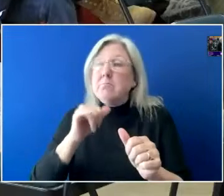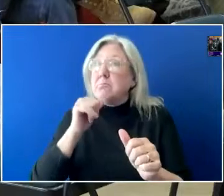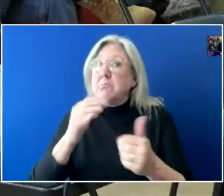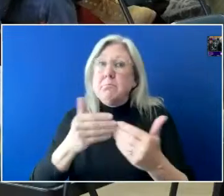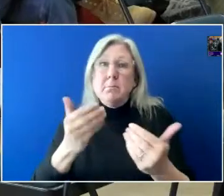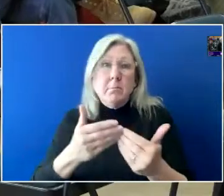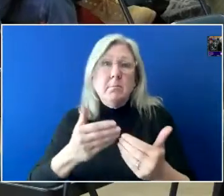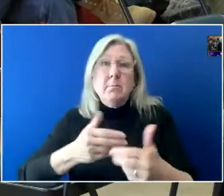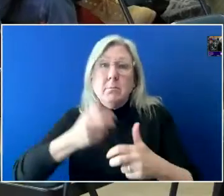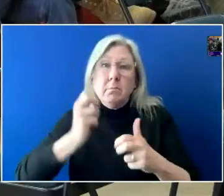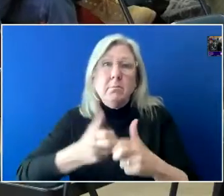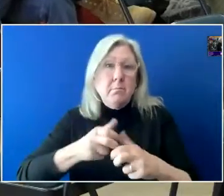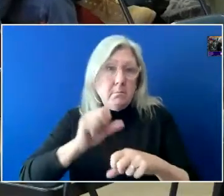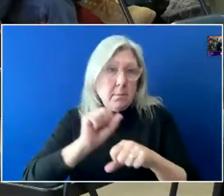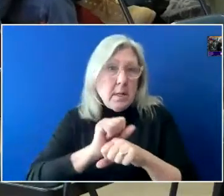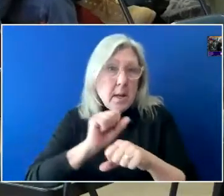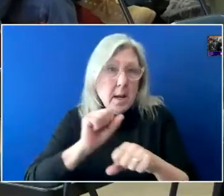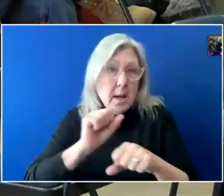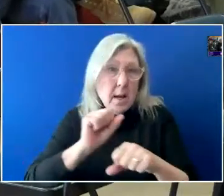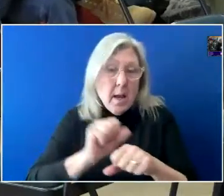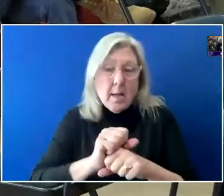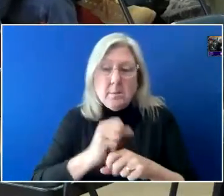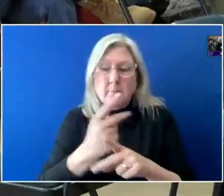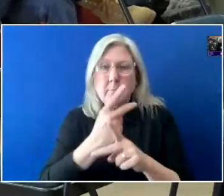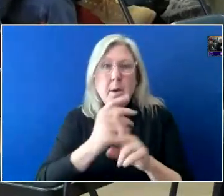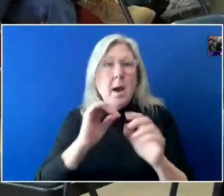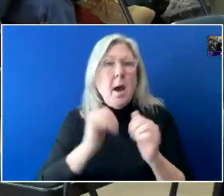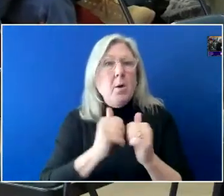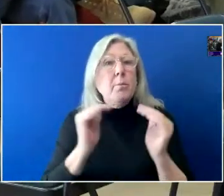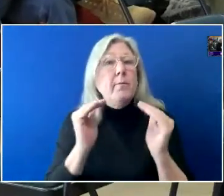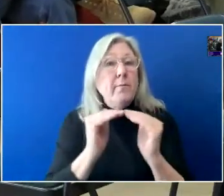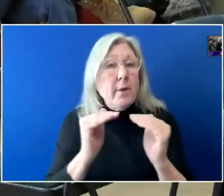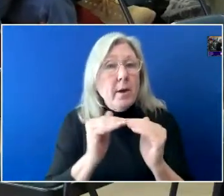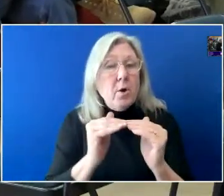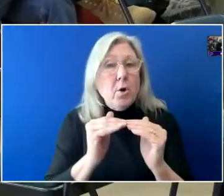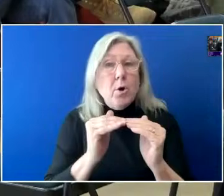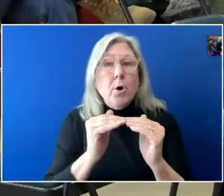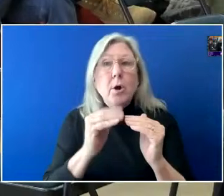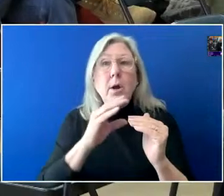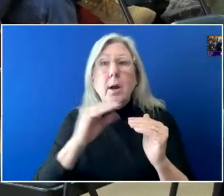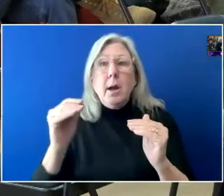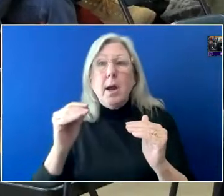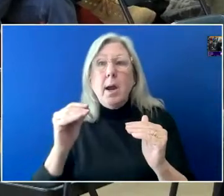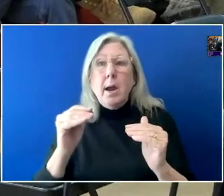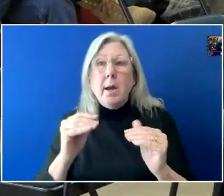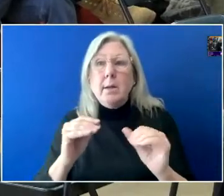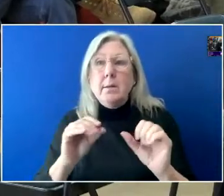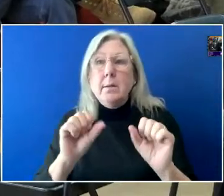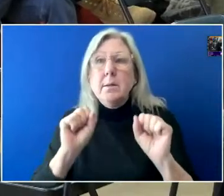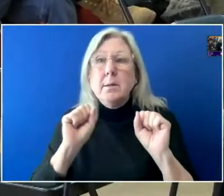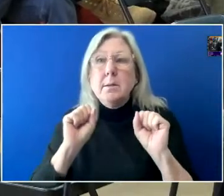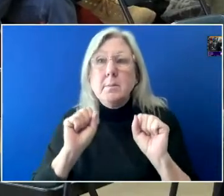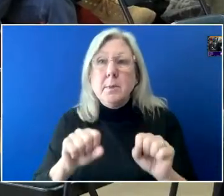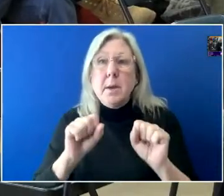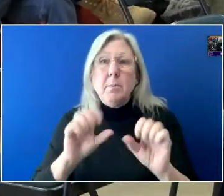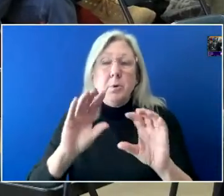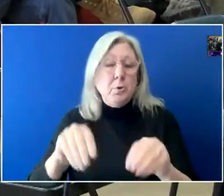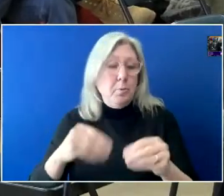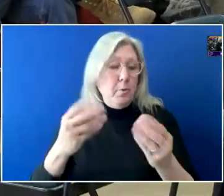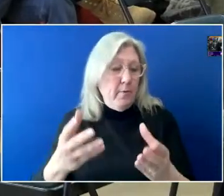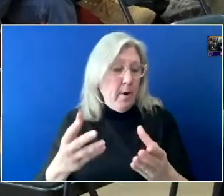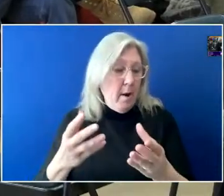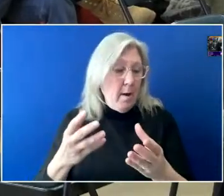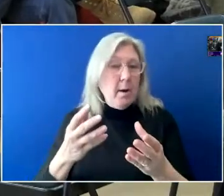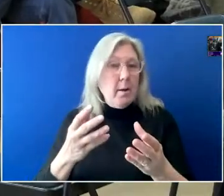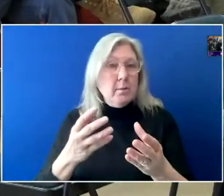to come up with a way to be fair and to be able to uh uh provide uh the amount of allocations uh where where